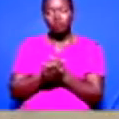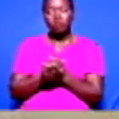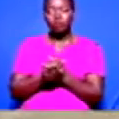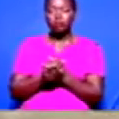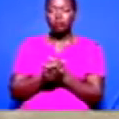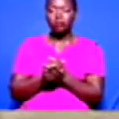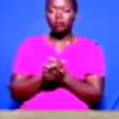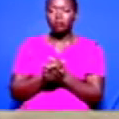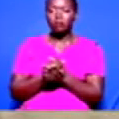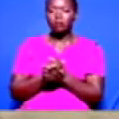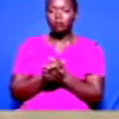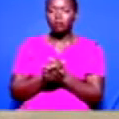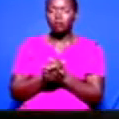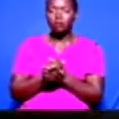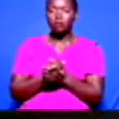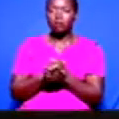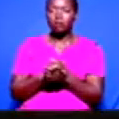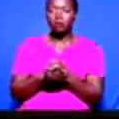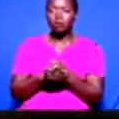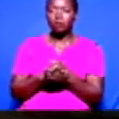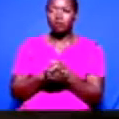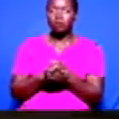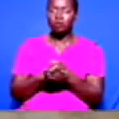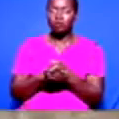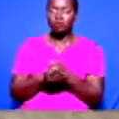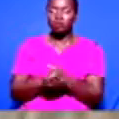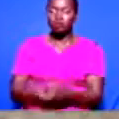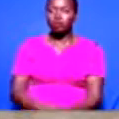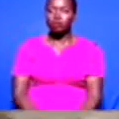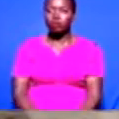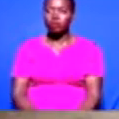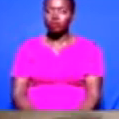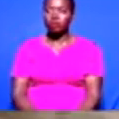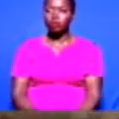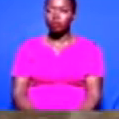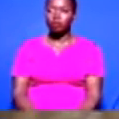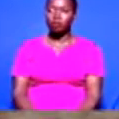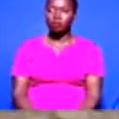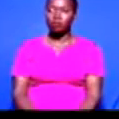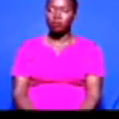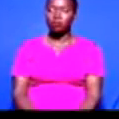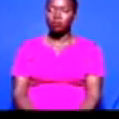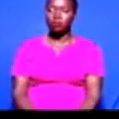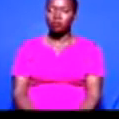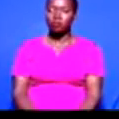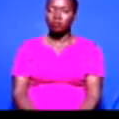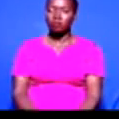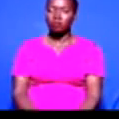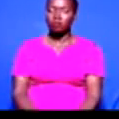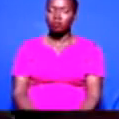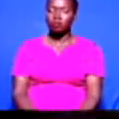MP. Jacqueline Masharia for Cinemas and Theatre.